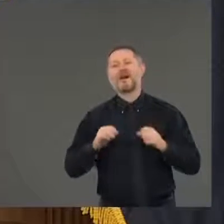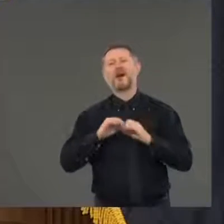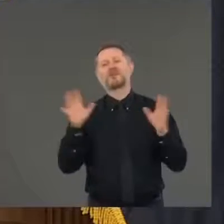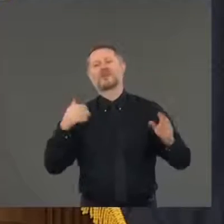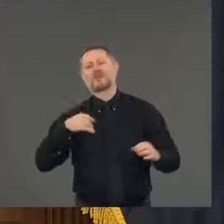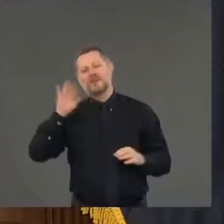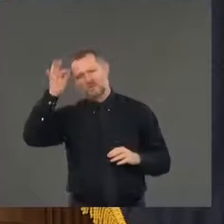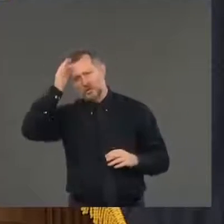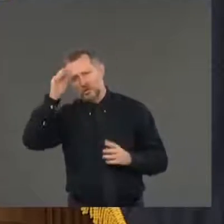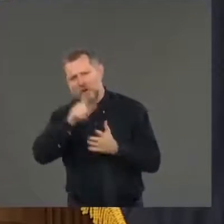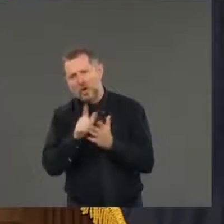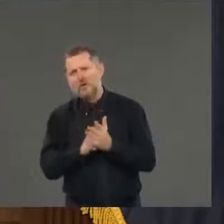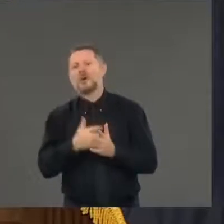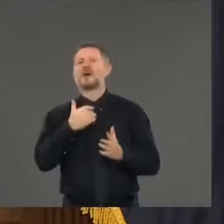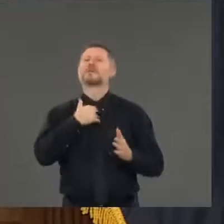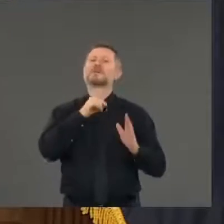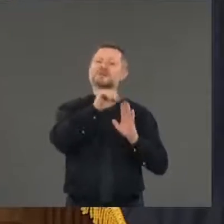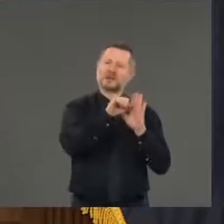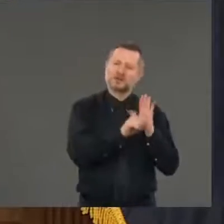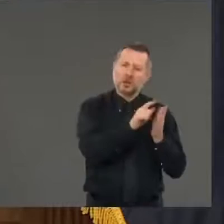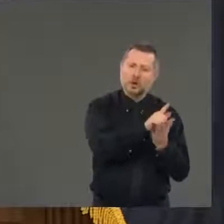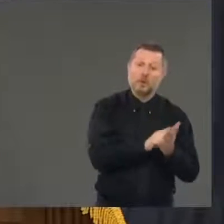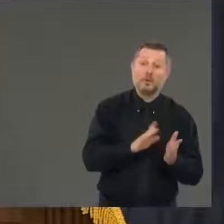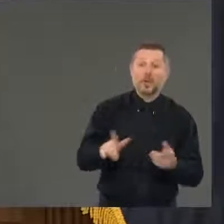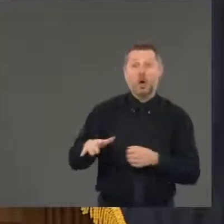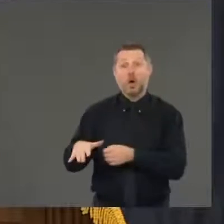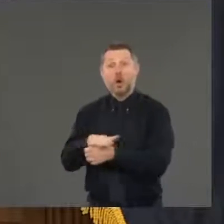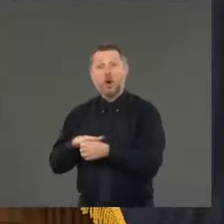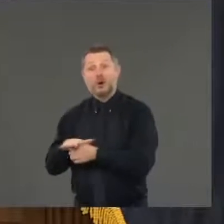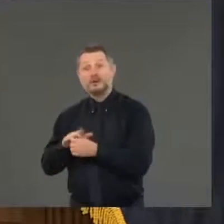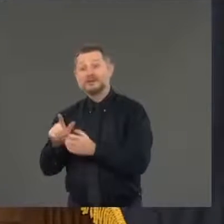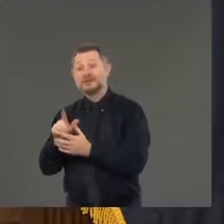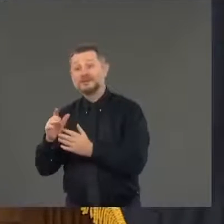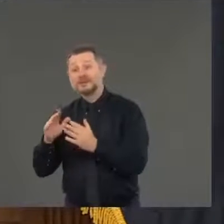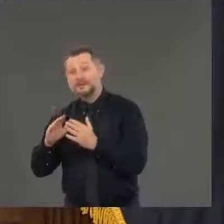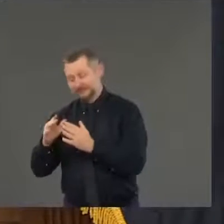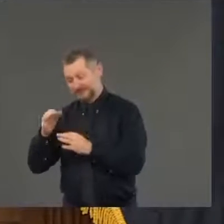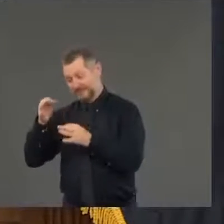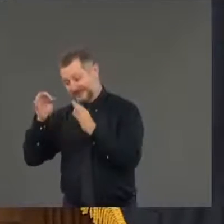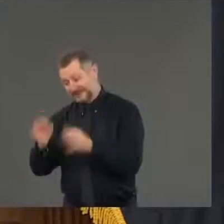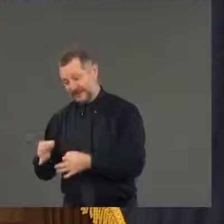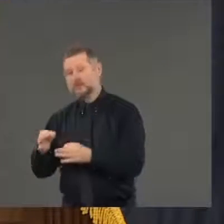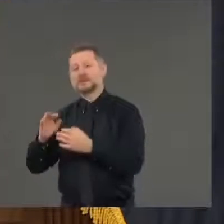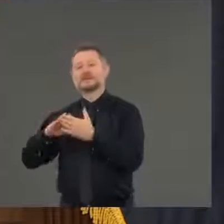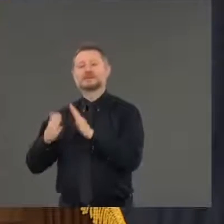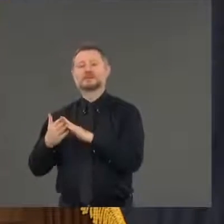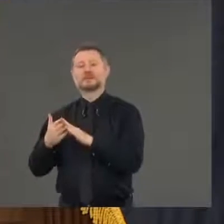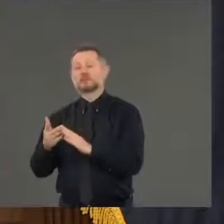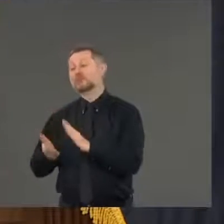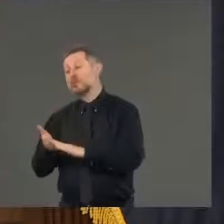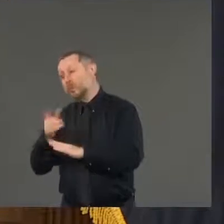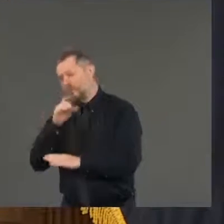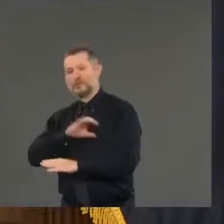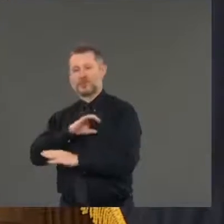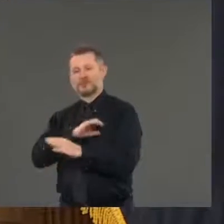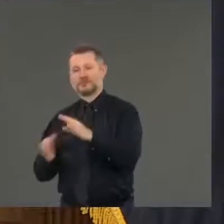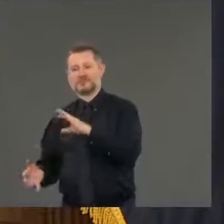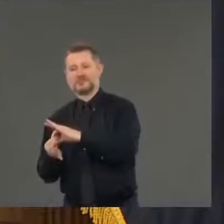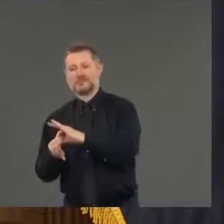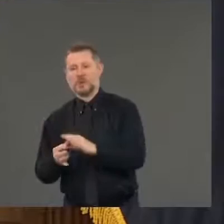the police vis-a-vis that city, because that city designs its police force. New York City determines that